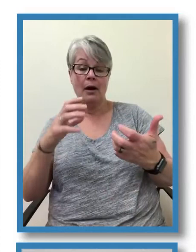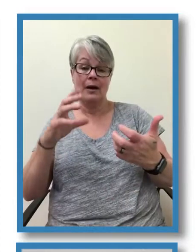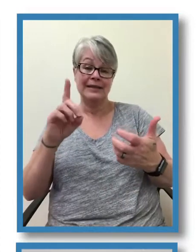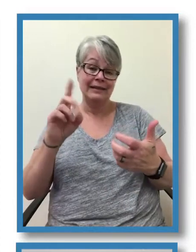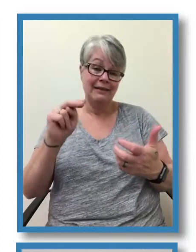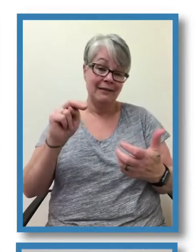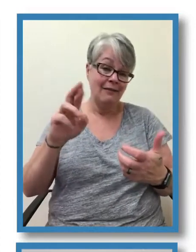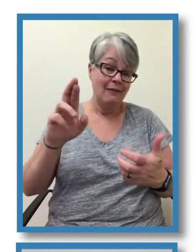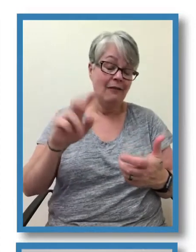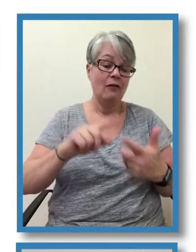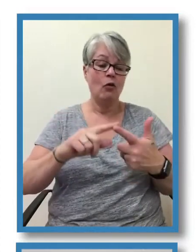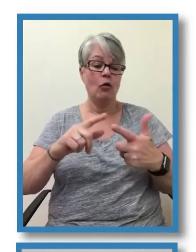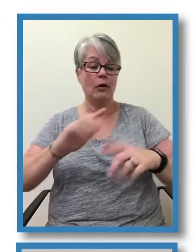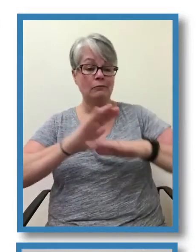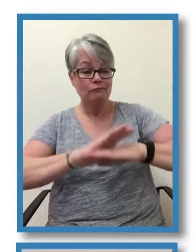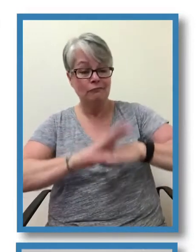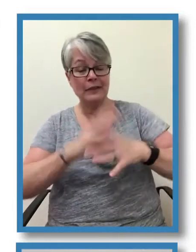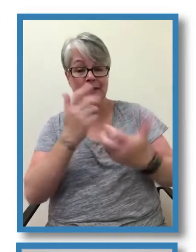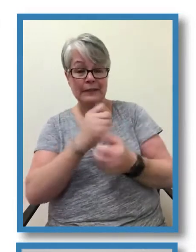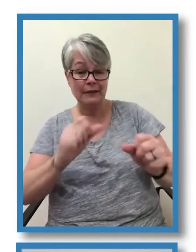Frontotemporal dementia is a